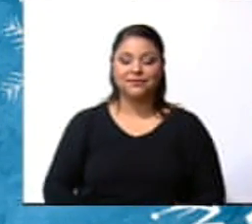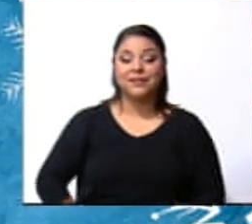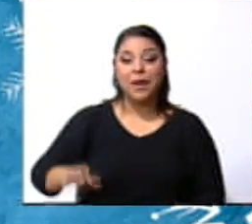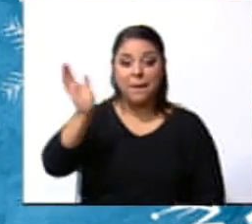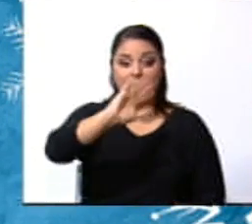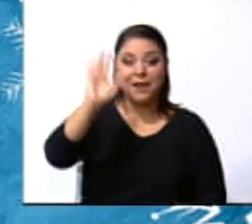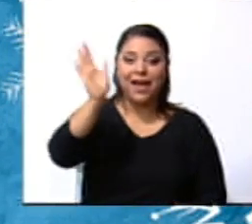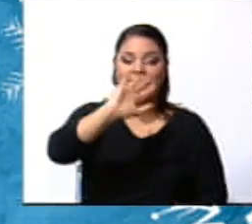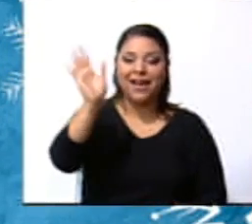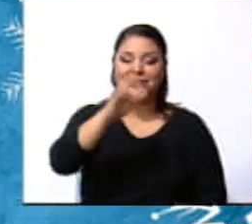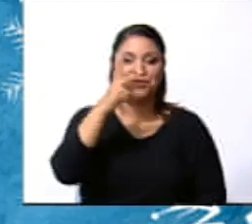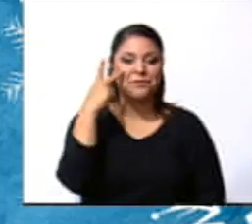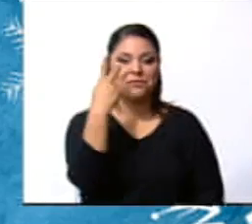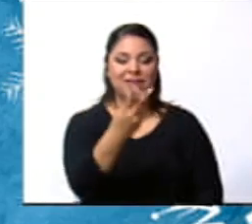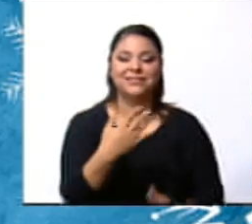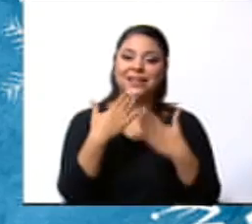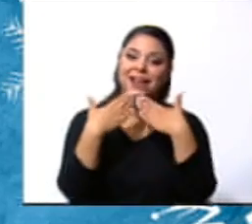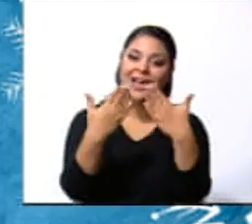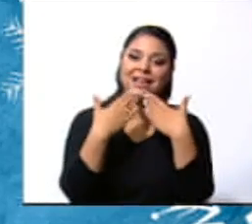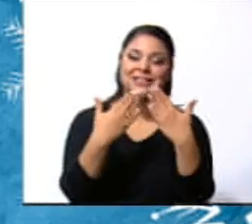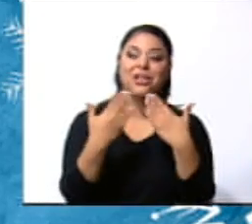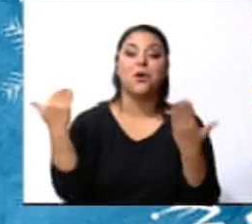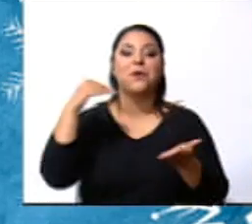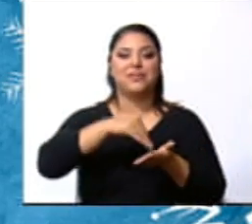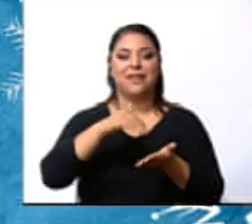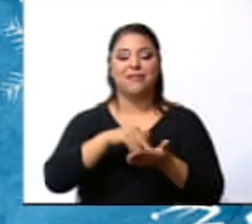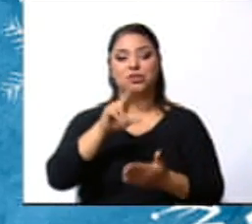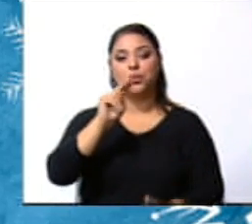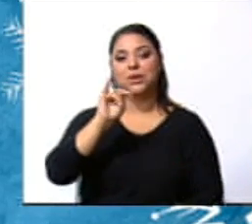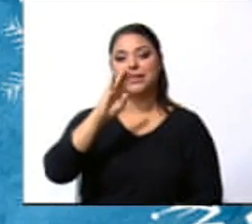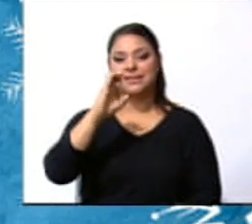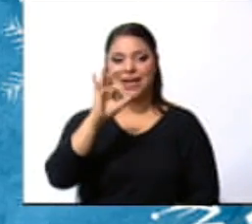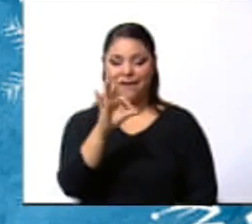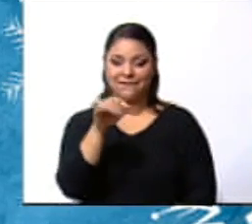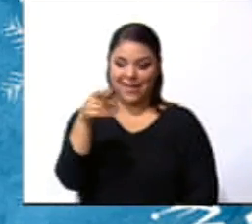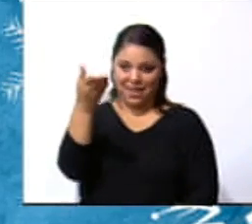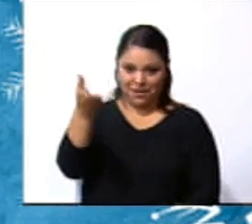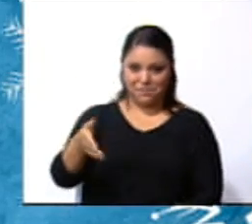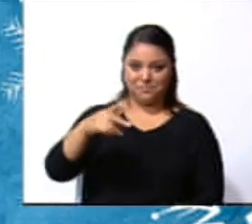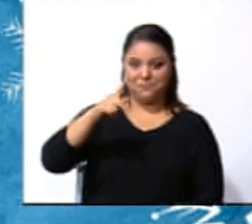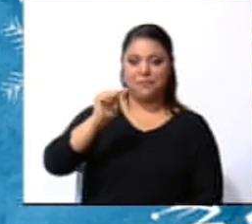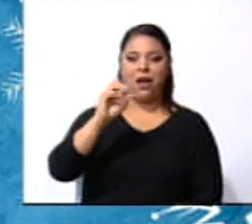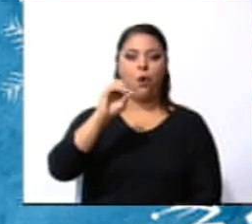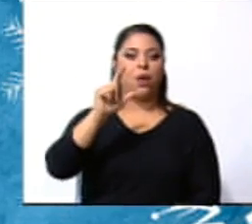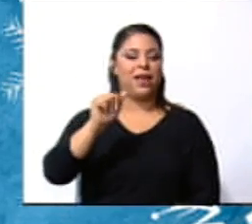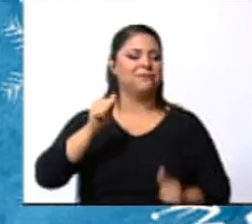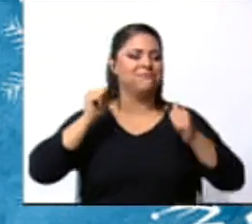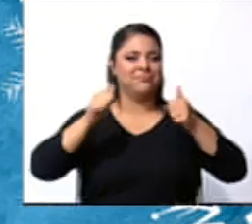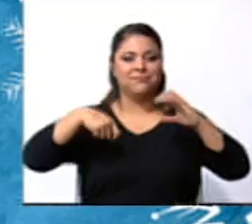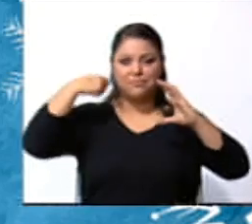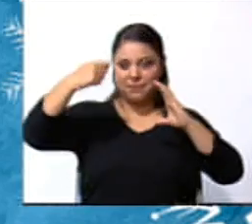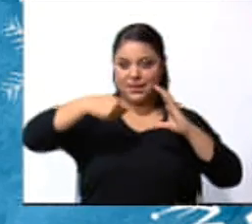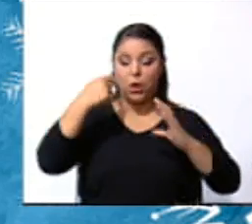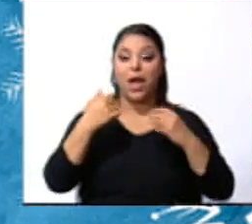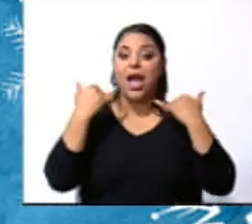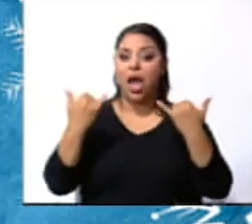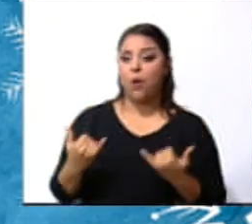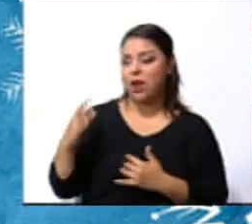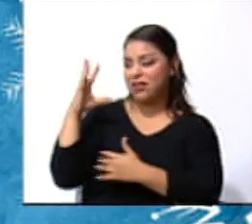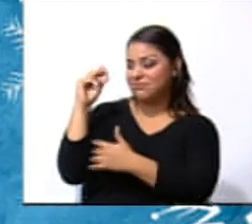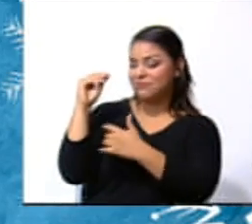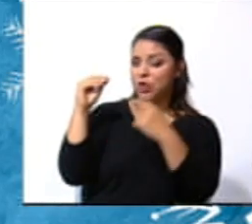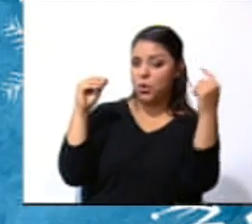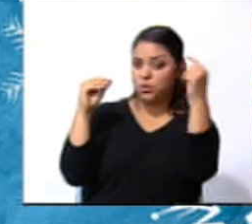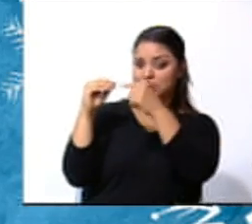Goodbye, see you. And thank you once again, UNICEF and Paola. Great video. Now, Osvaldo, do you